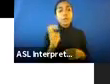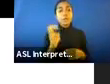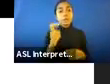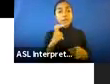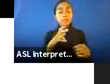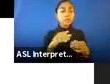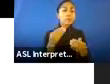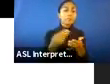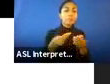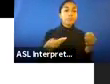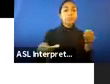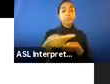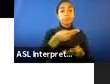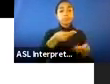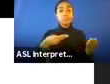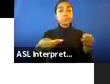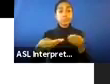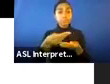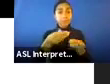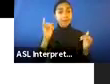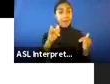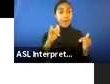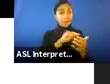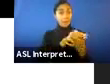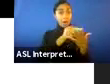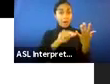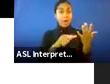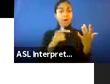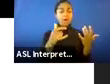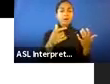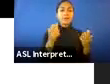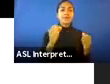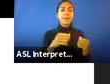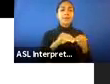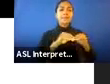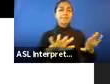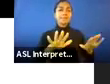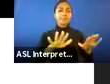those become eventual vectors for transmission.